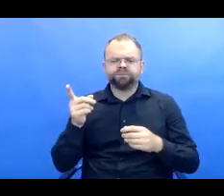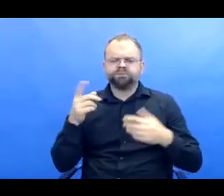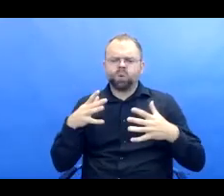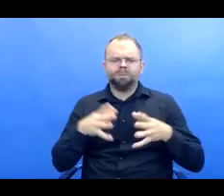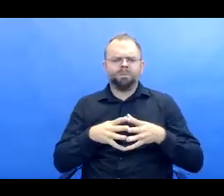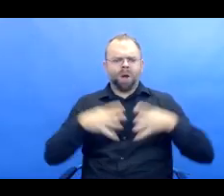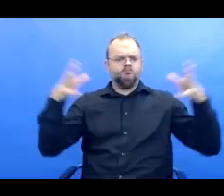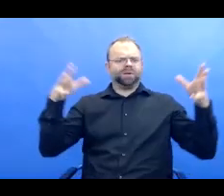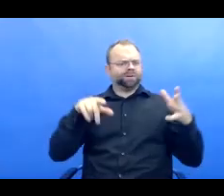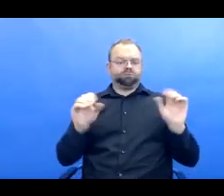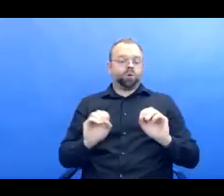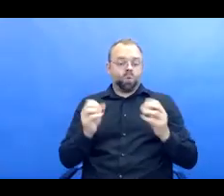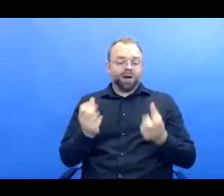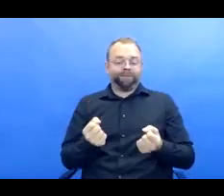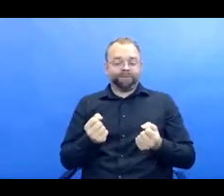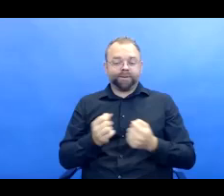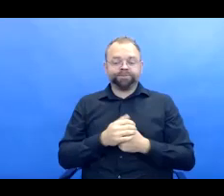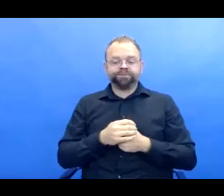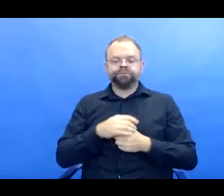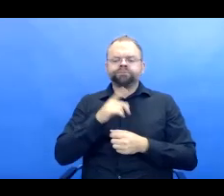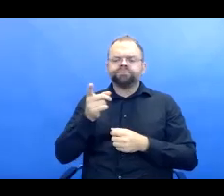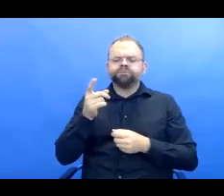with disabilities, but rather to the household.